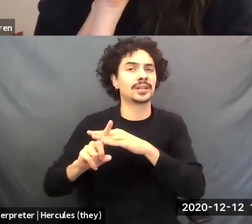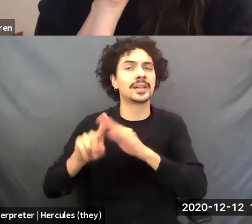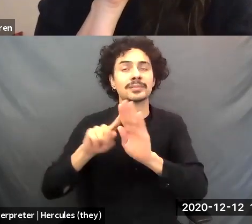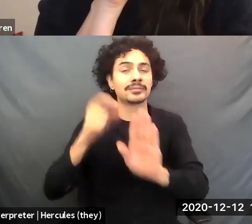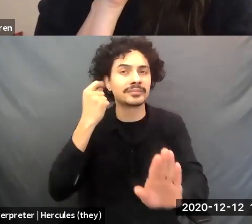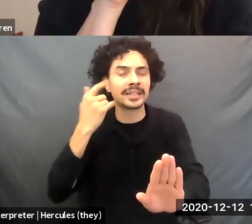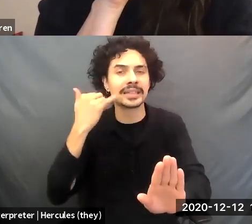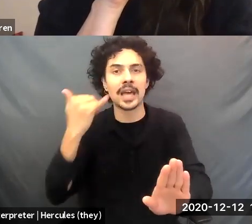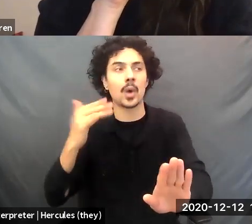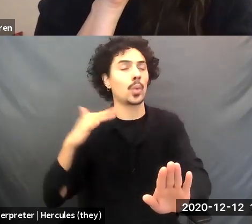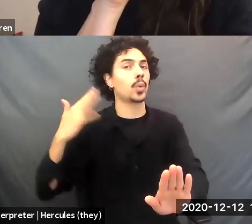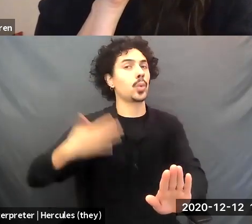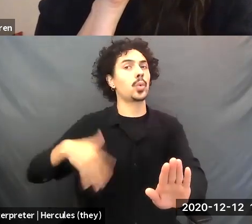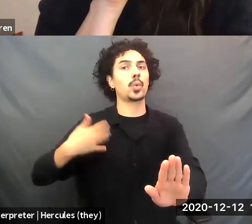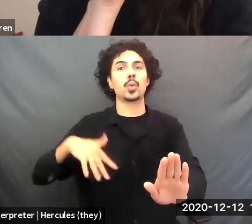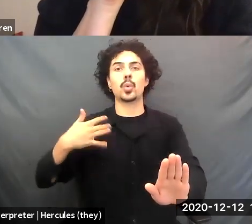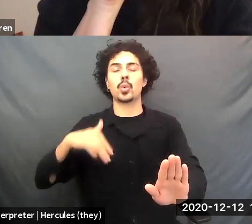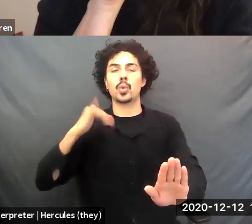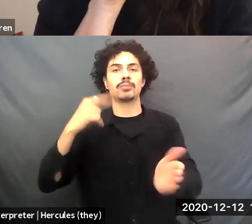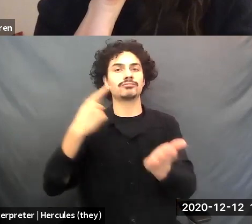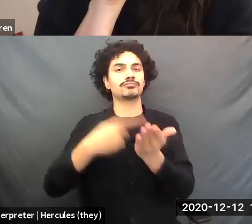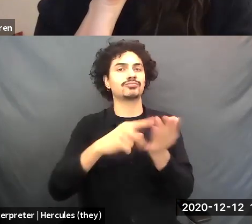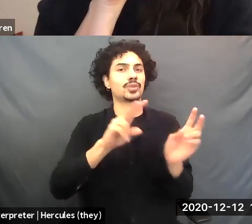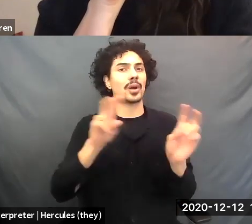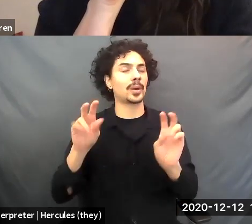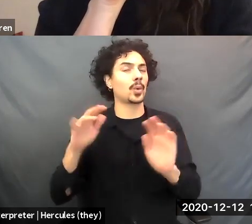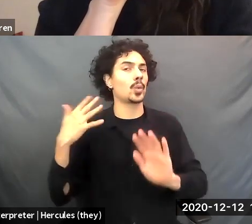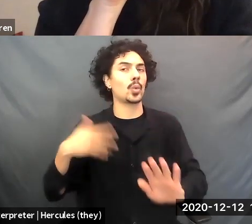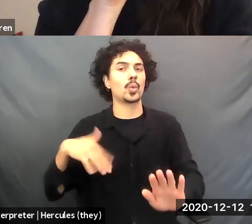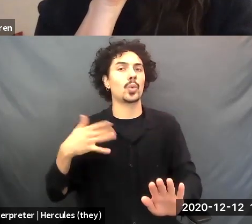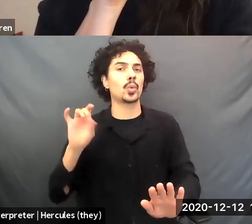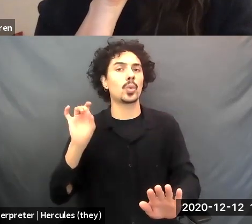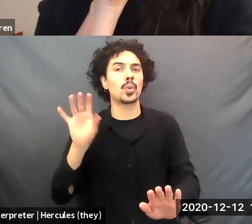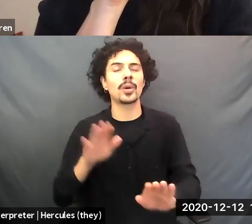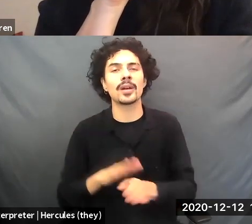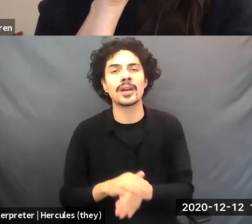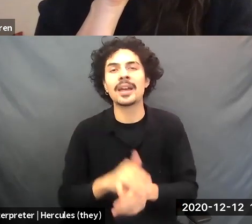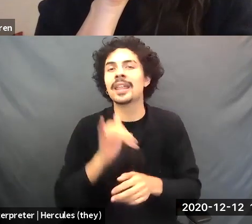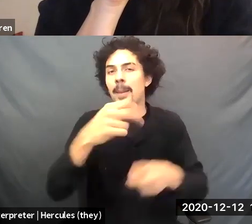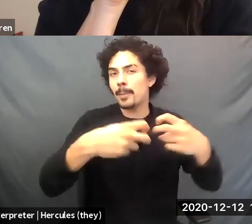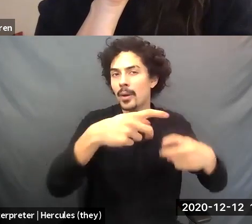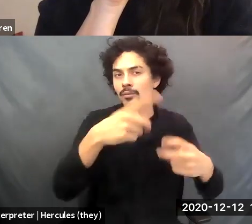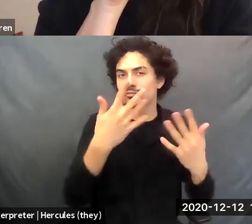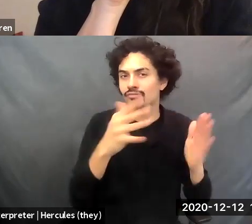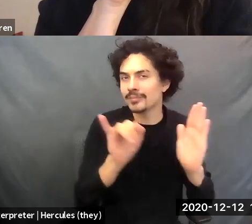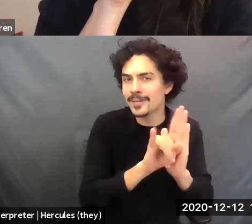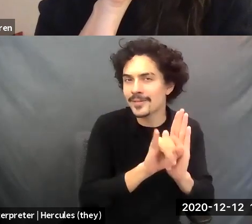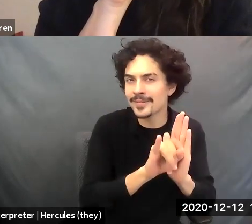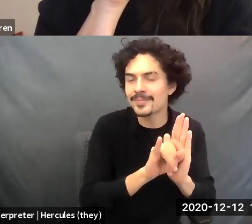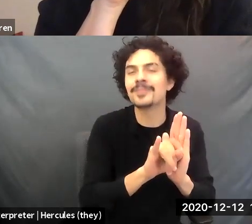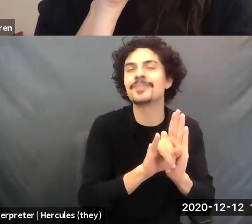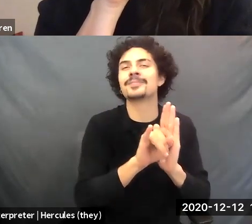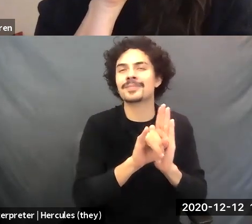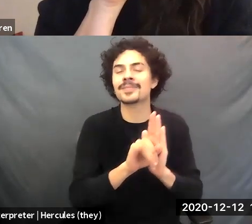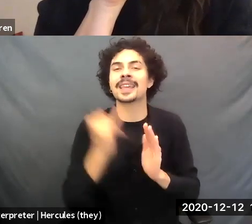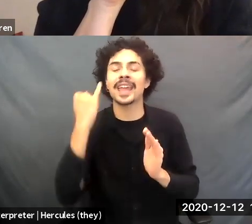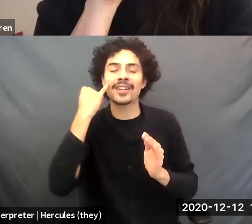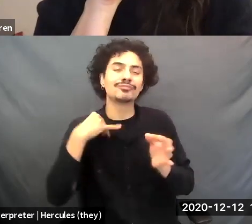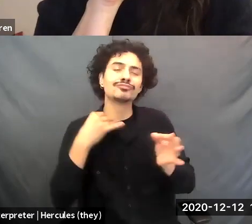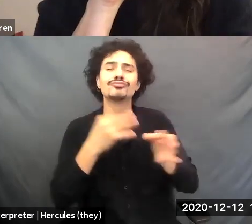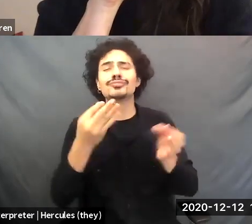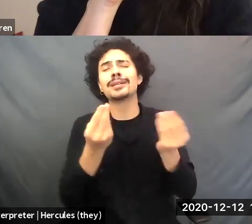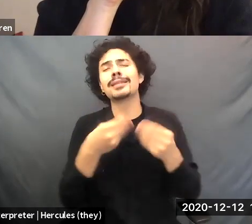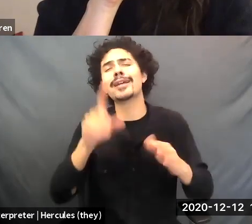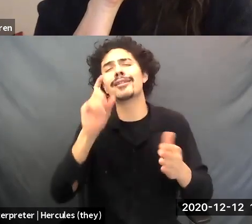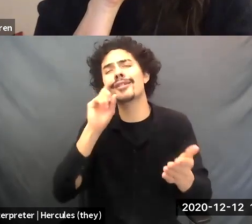um, precisely because of the problem that you've identified. And that is that they come to be seen as an end in themselves, right? So